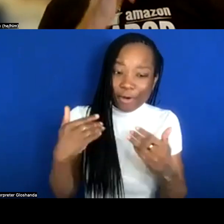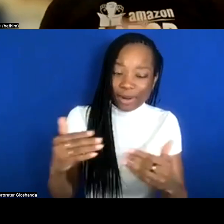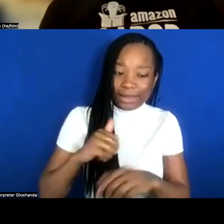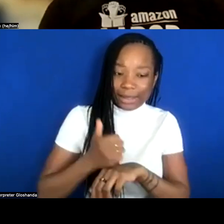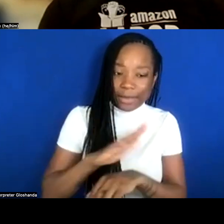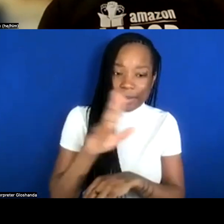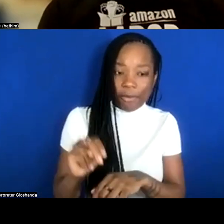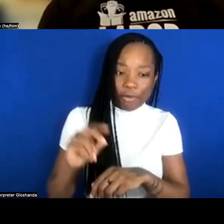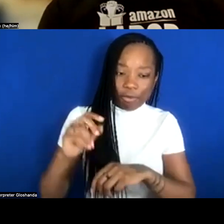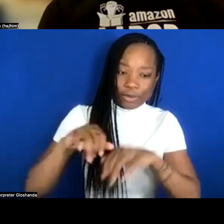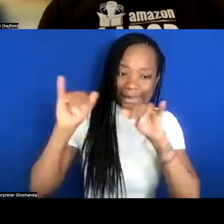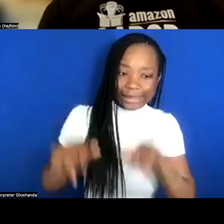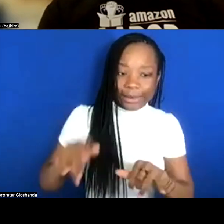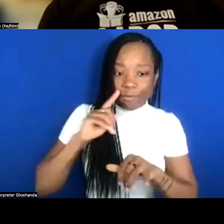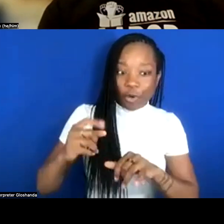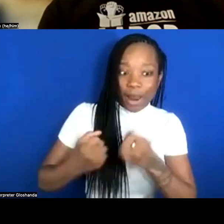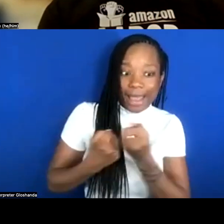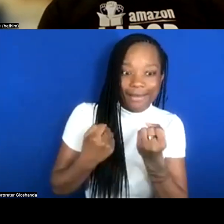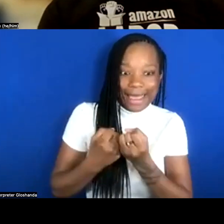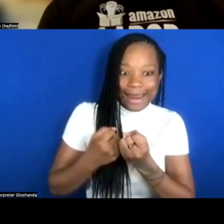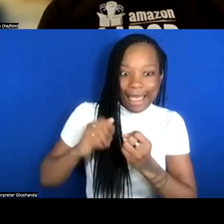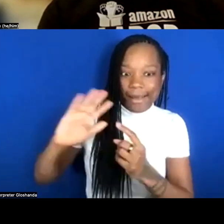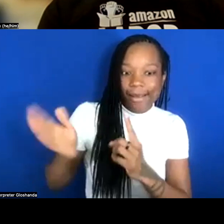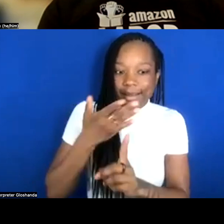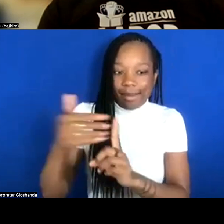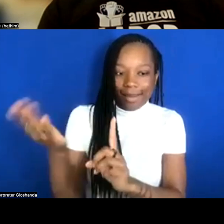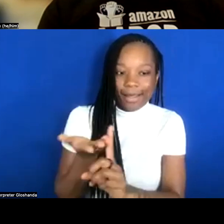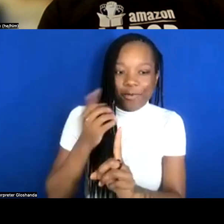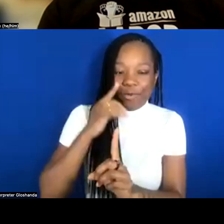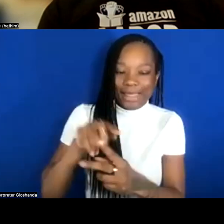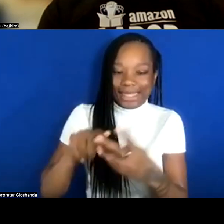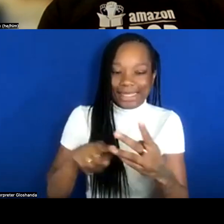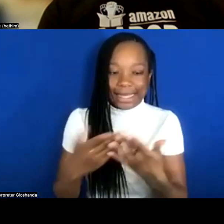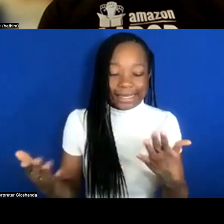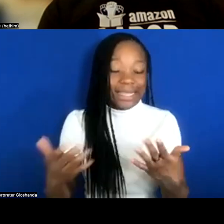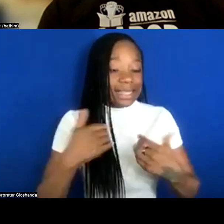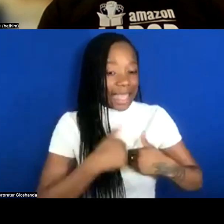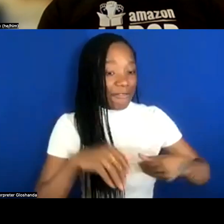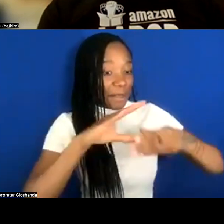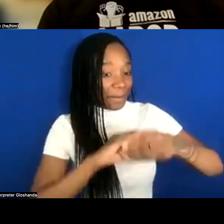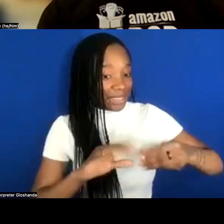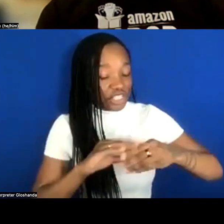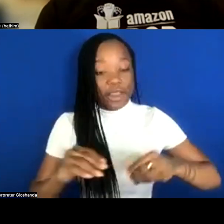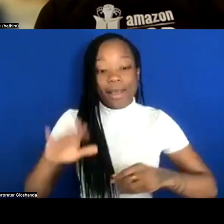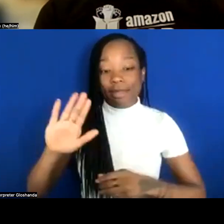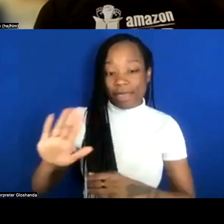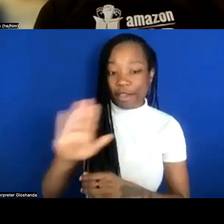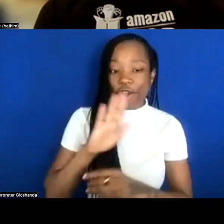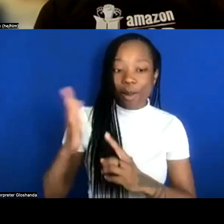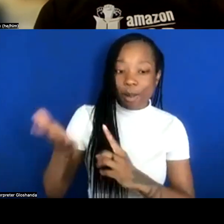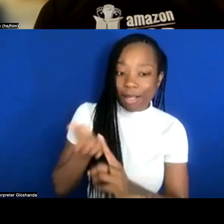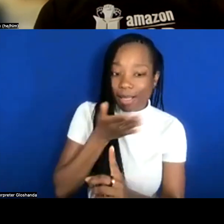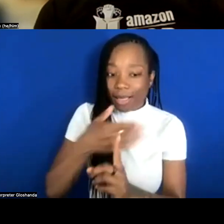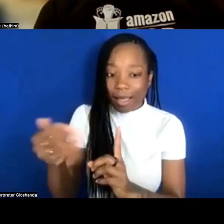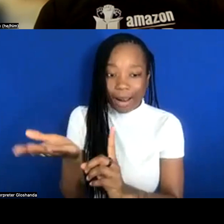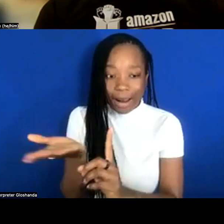important to kind of note that as both of, like, they do it in messaging, they also do it in lobbying, they do it in interests. We were just trying